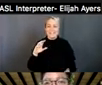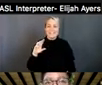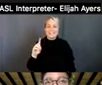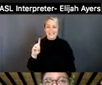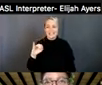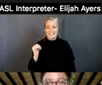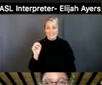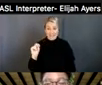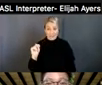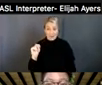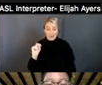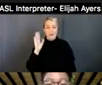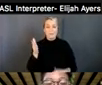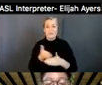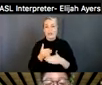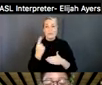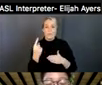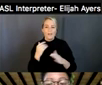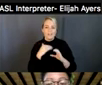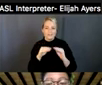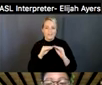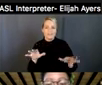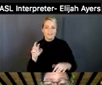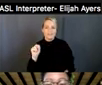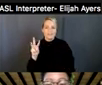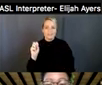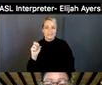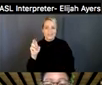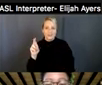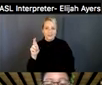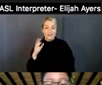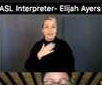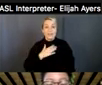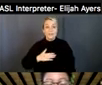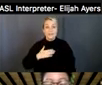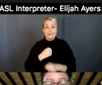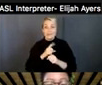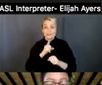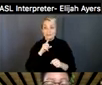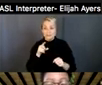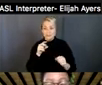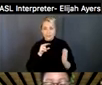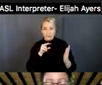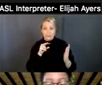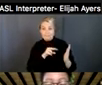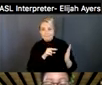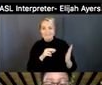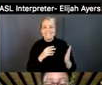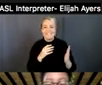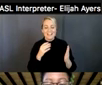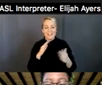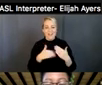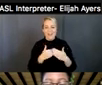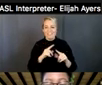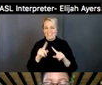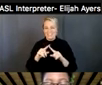be shared in one newsletter. So please make sure that you are a part of it and you'll hear all of the CarePod events